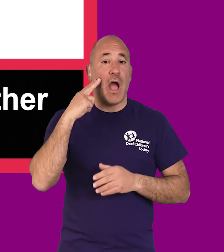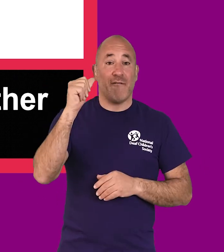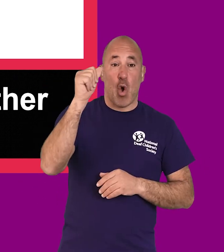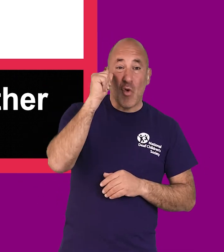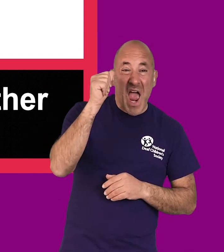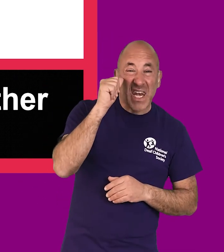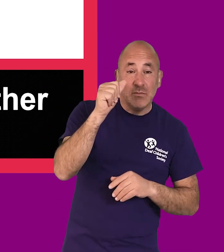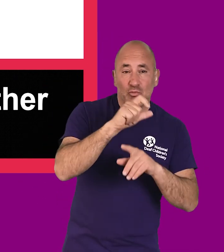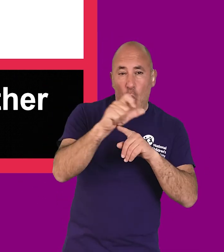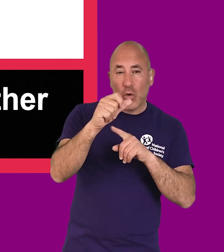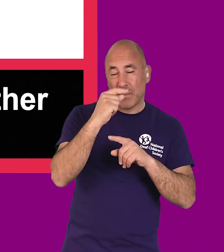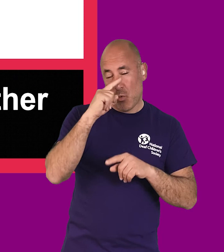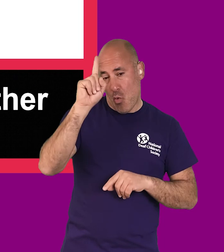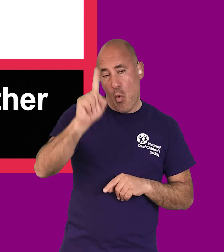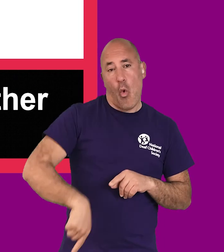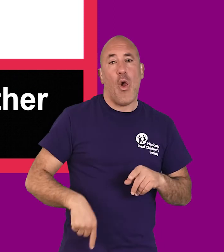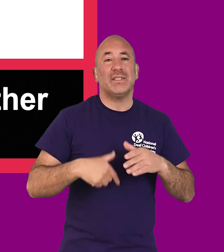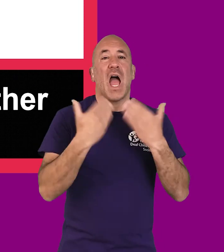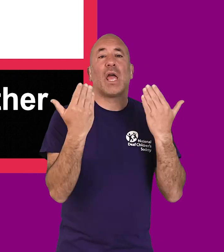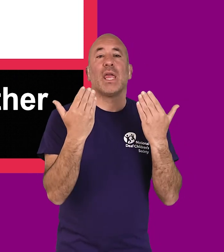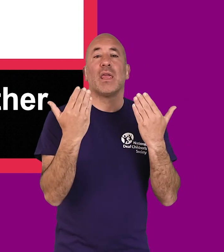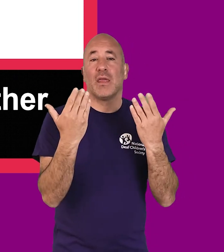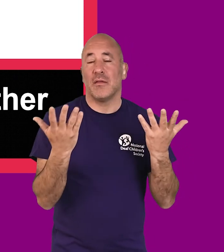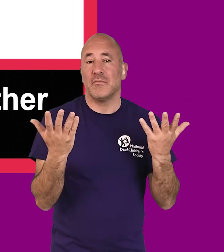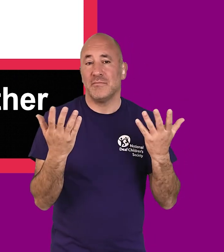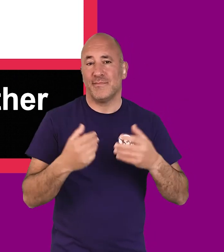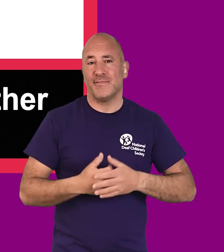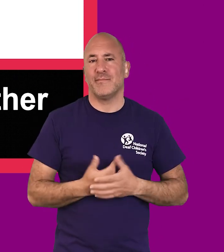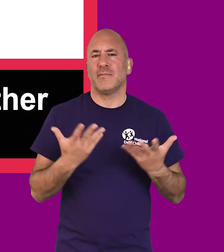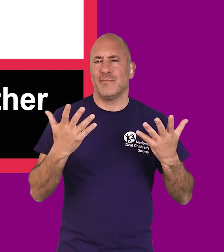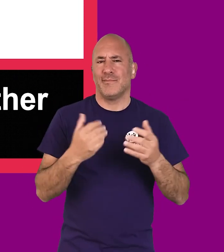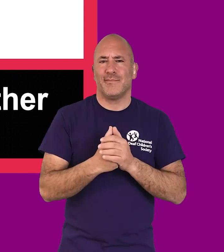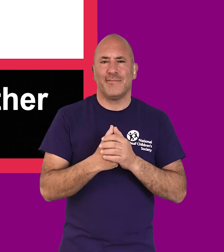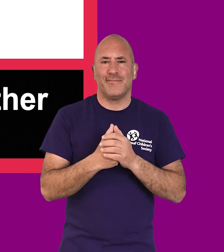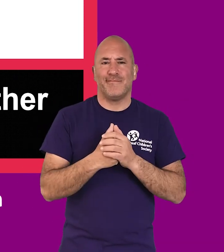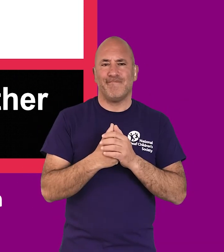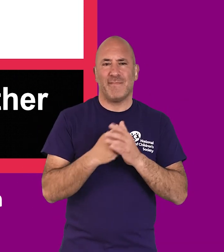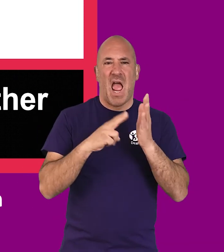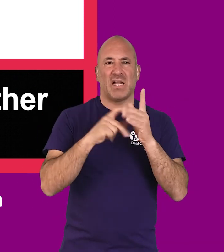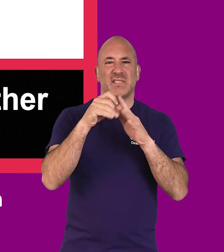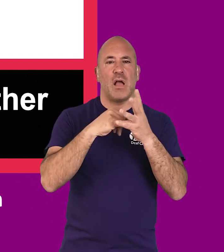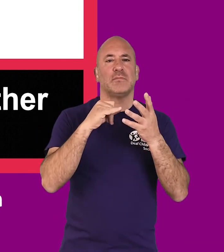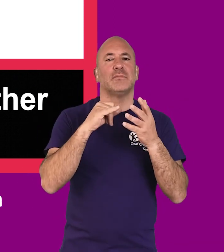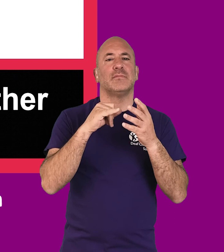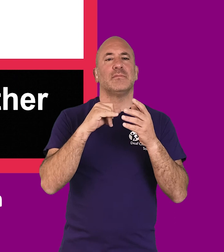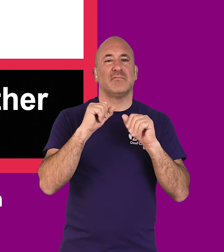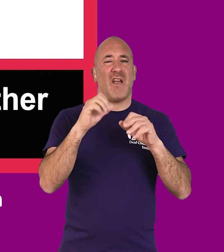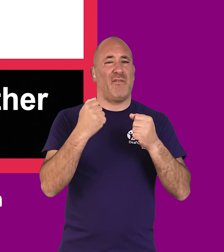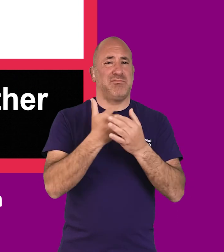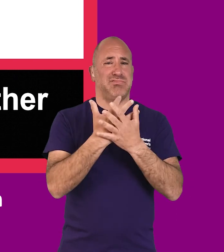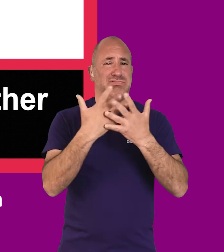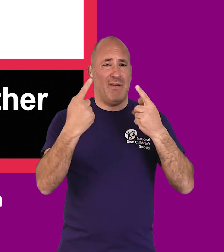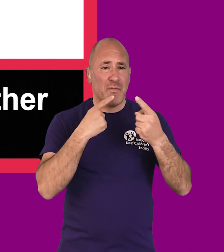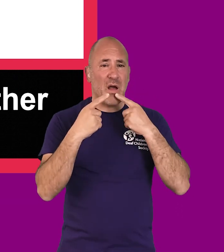session, but a full deaf awareness course can last a whole day. We, however, have lots and lots